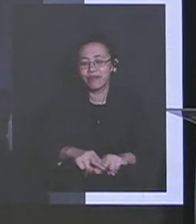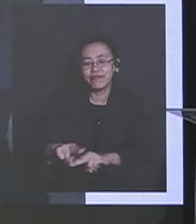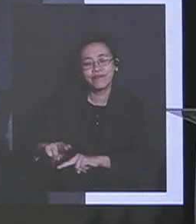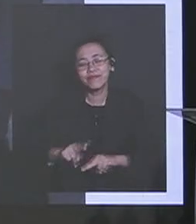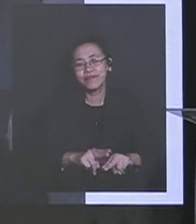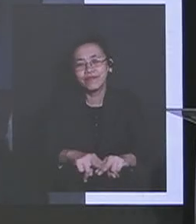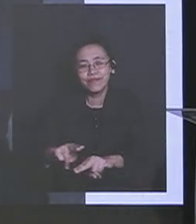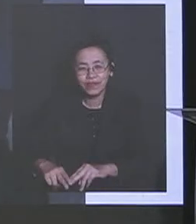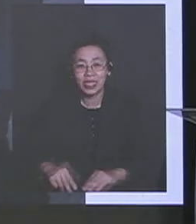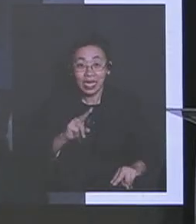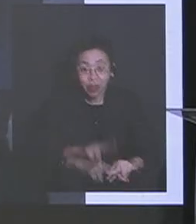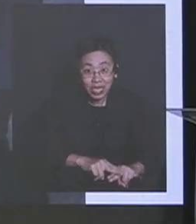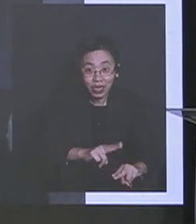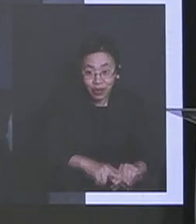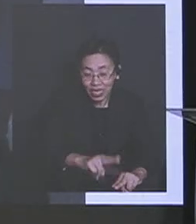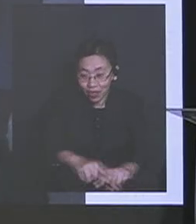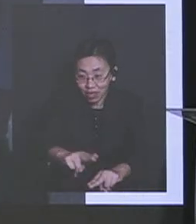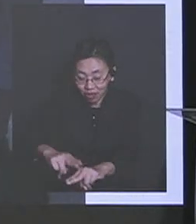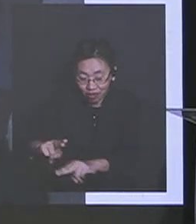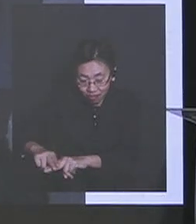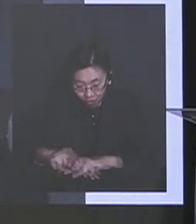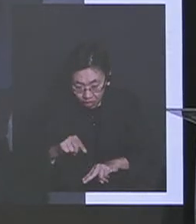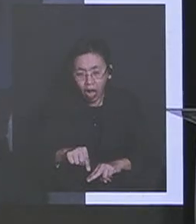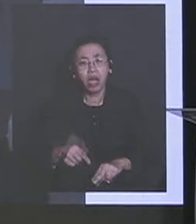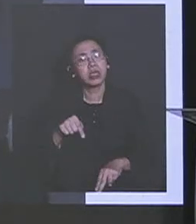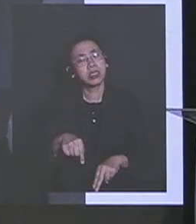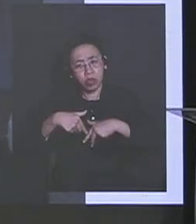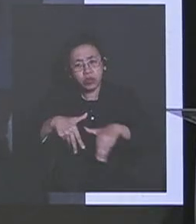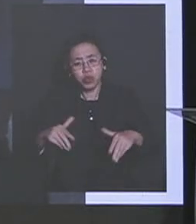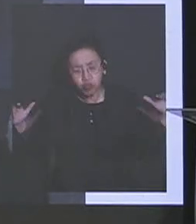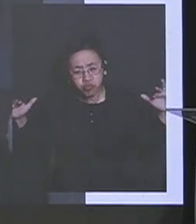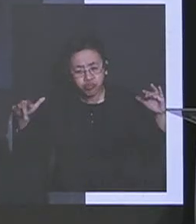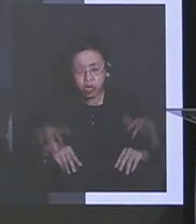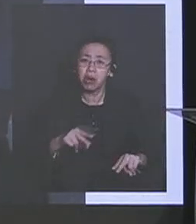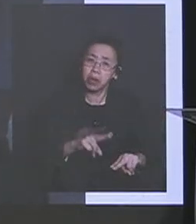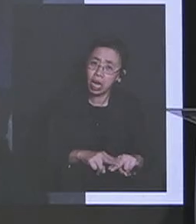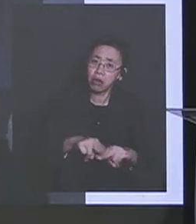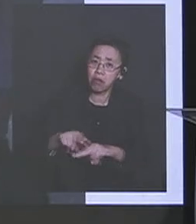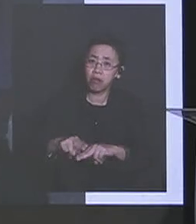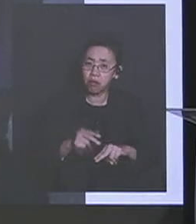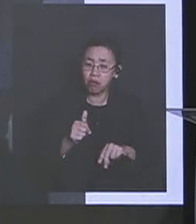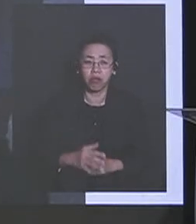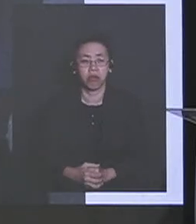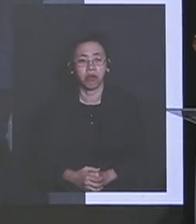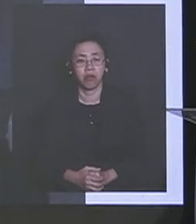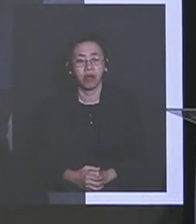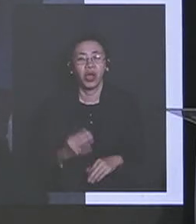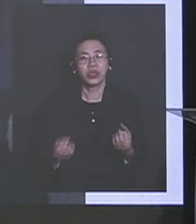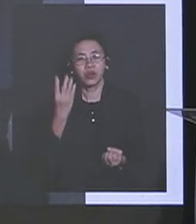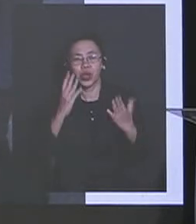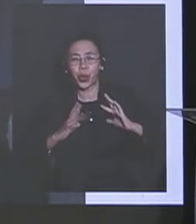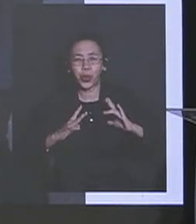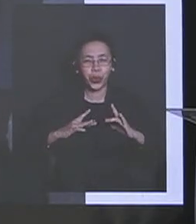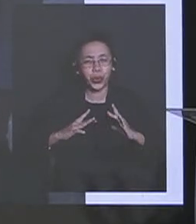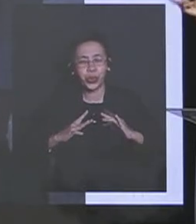saying, this space is for people. In one of the most crowded parts of the city, and I think Gail looked at,